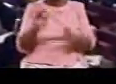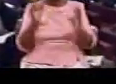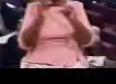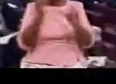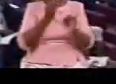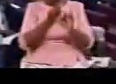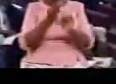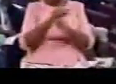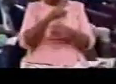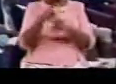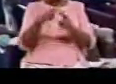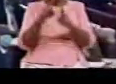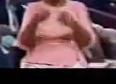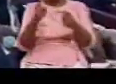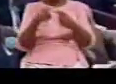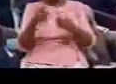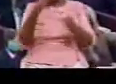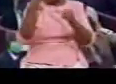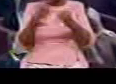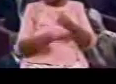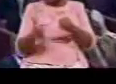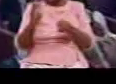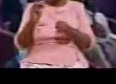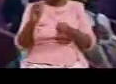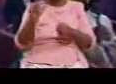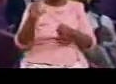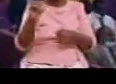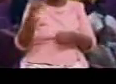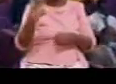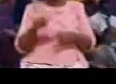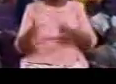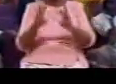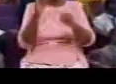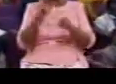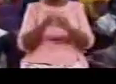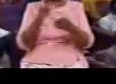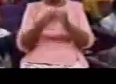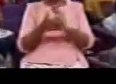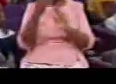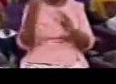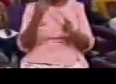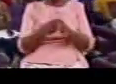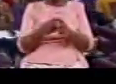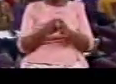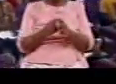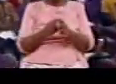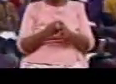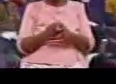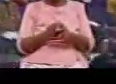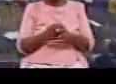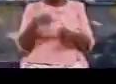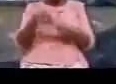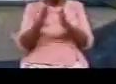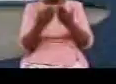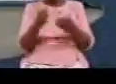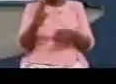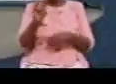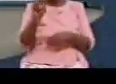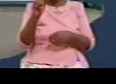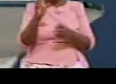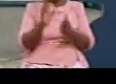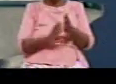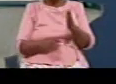the last mile of the way in Jesus' name. In Revelation chapter 2 verse